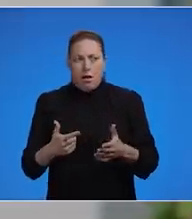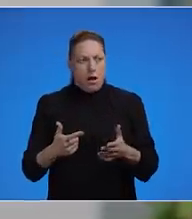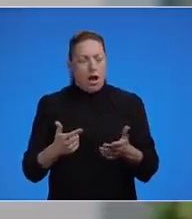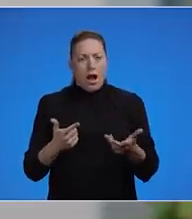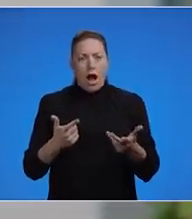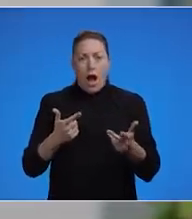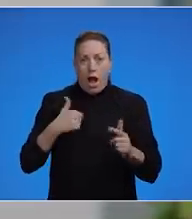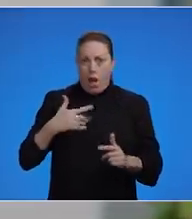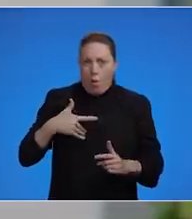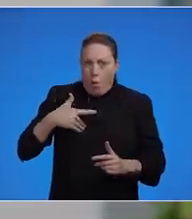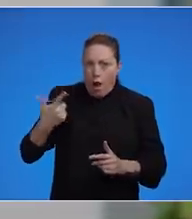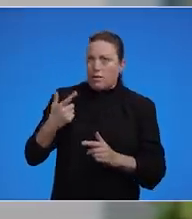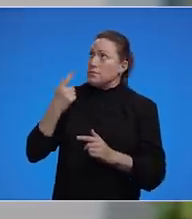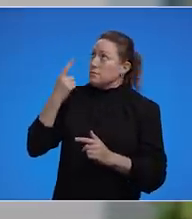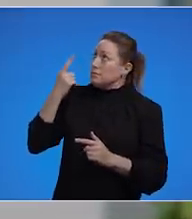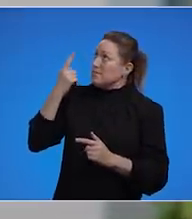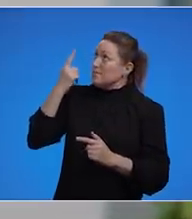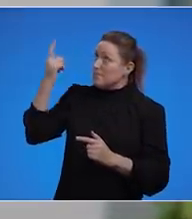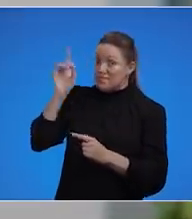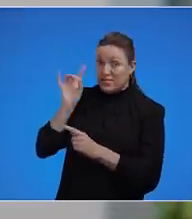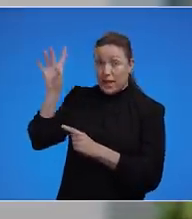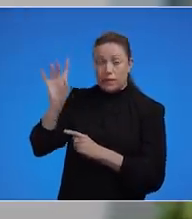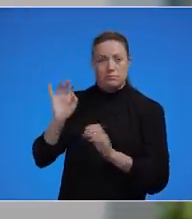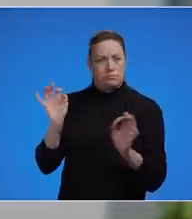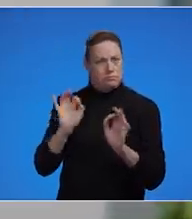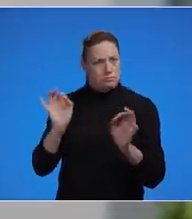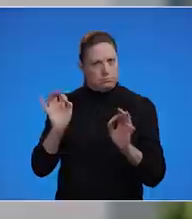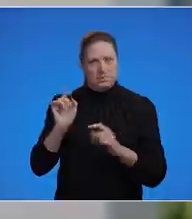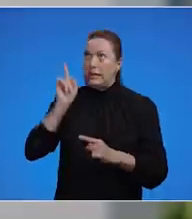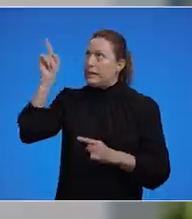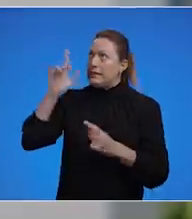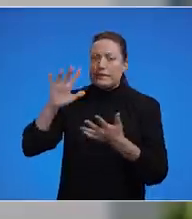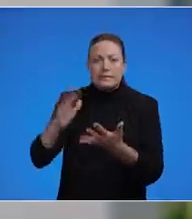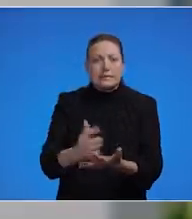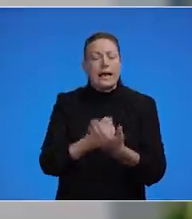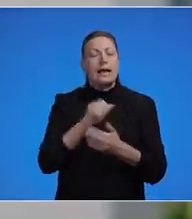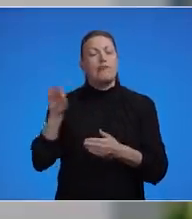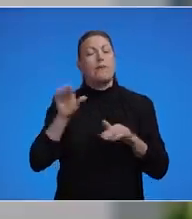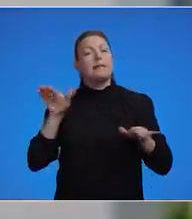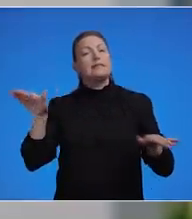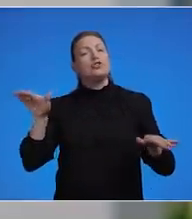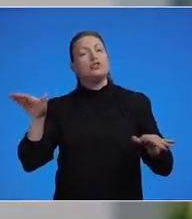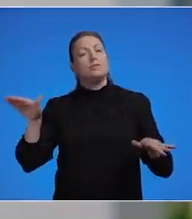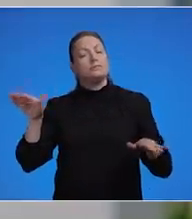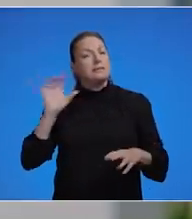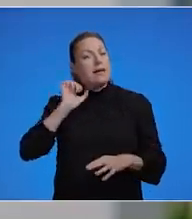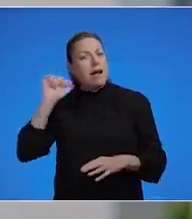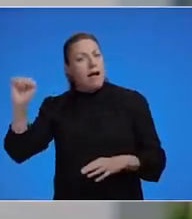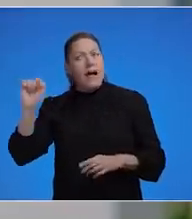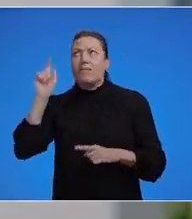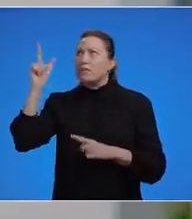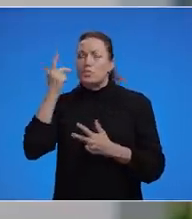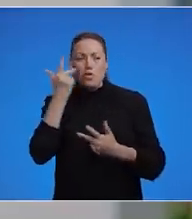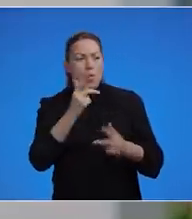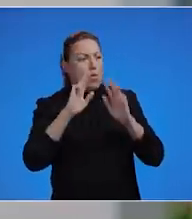Lord our God, who brought us and our ancestors out of the land of Egypt, the house of slavery, who worked those great wonders